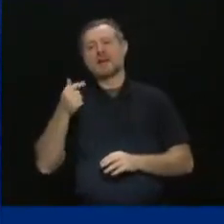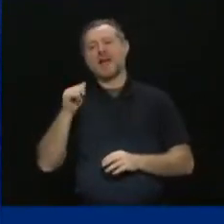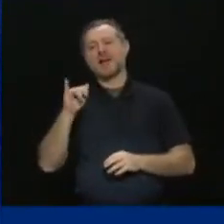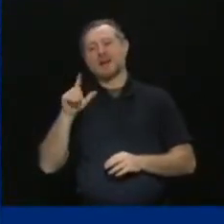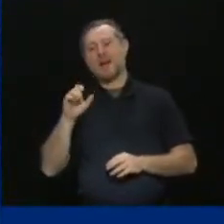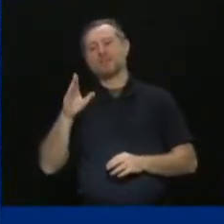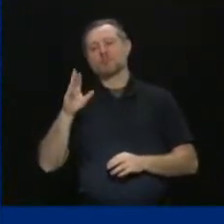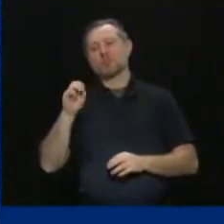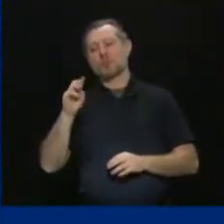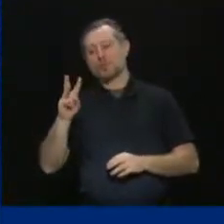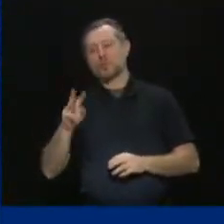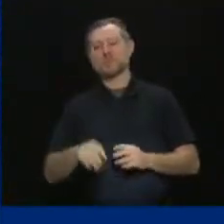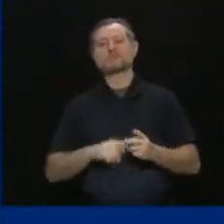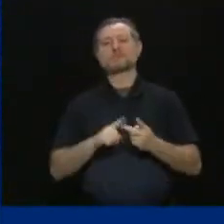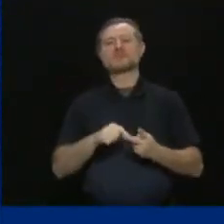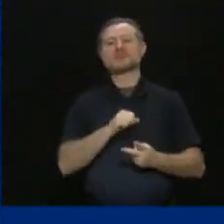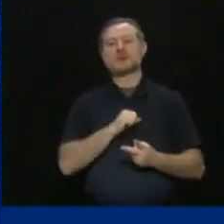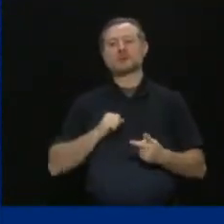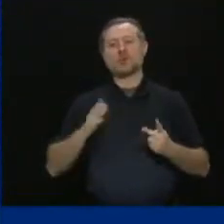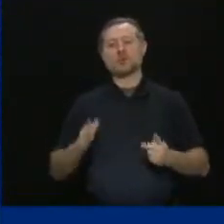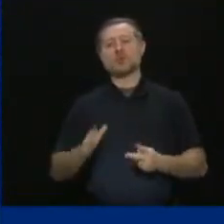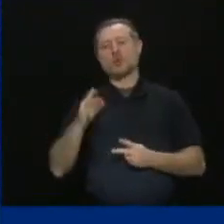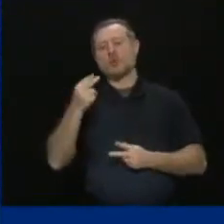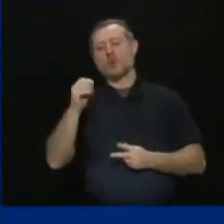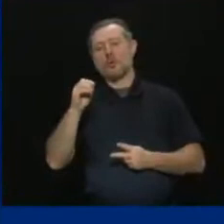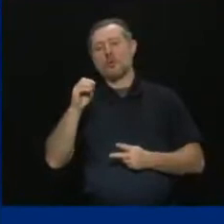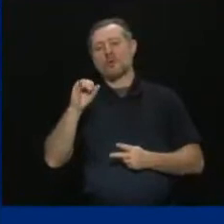State Senator Brad Hoylman.